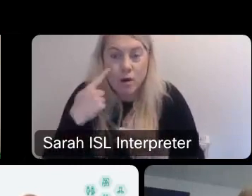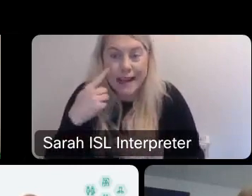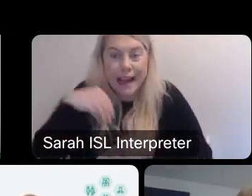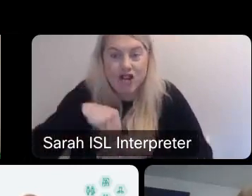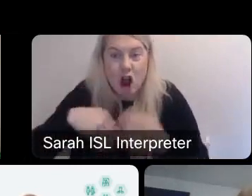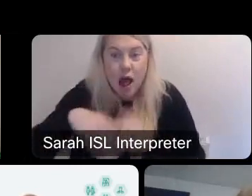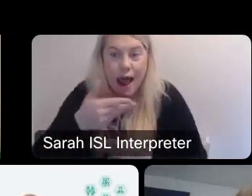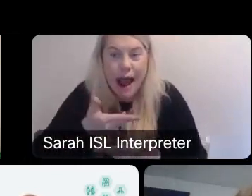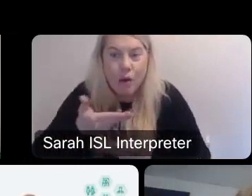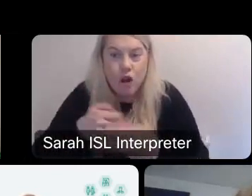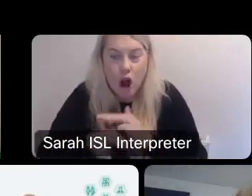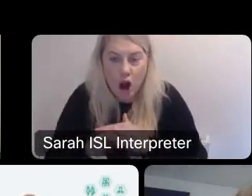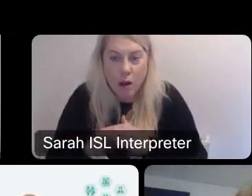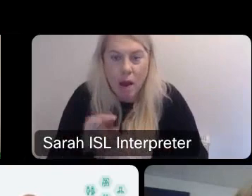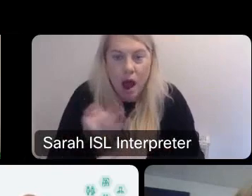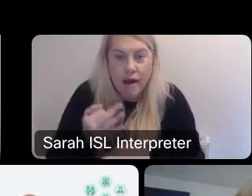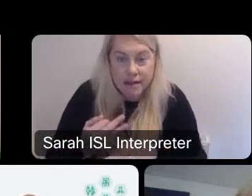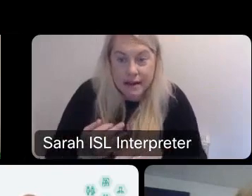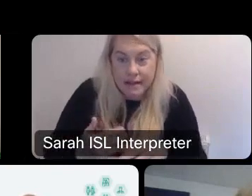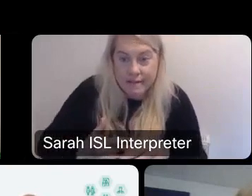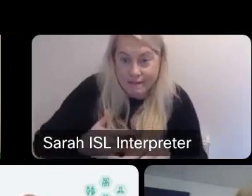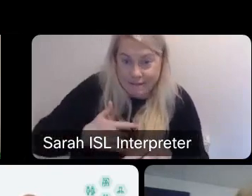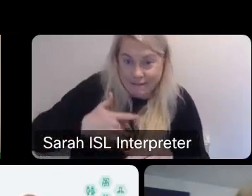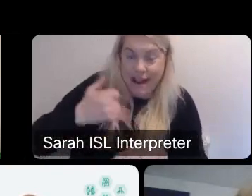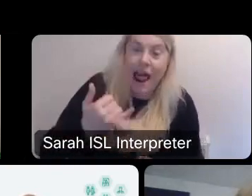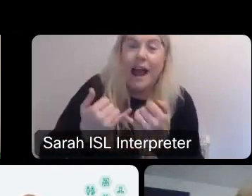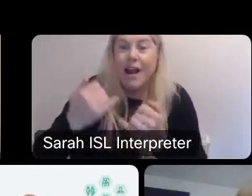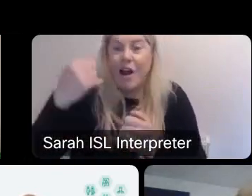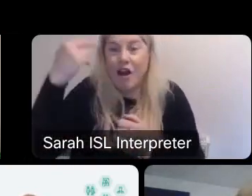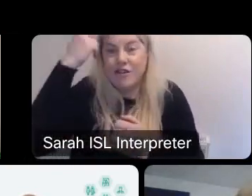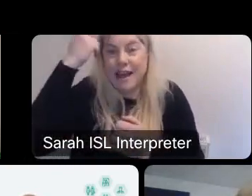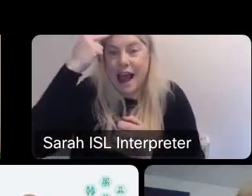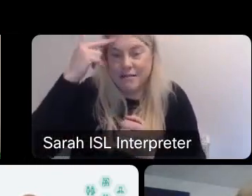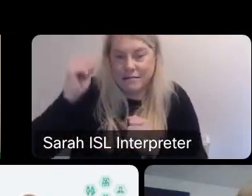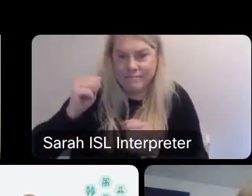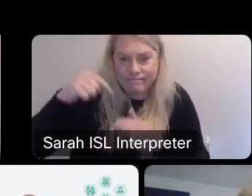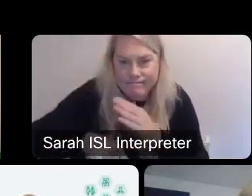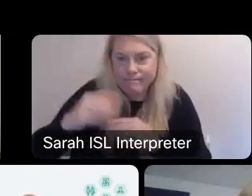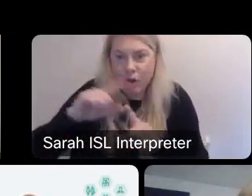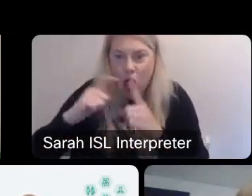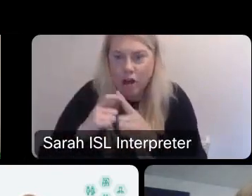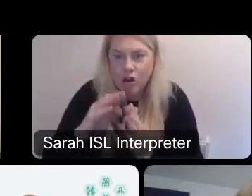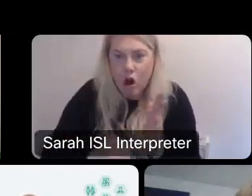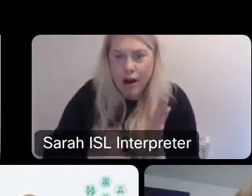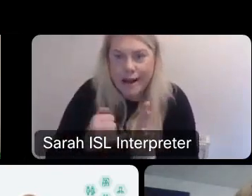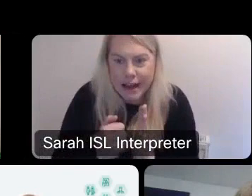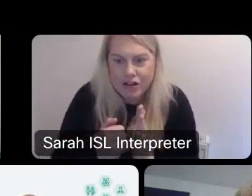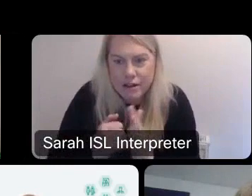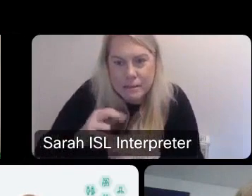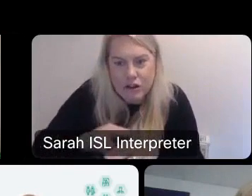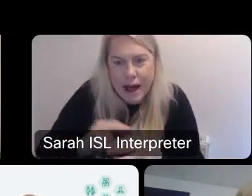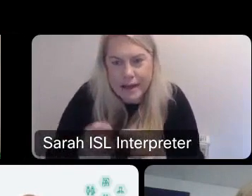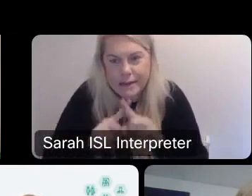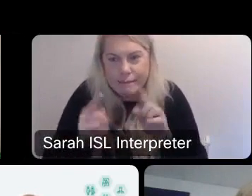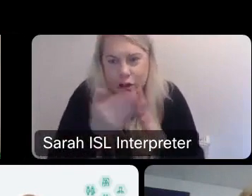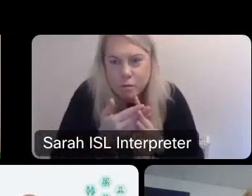because often they feel like they understand the culture of the organisation, the differences